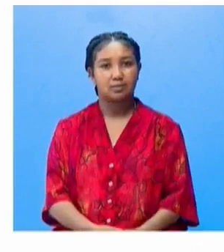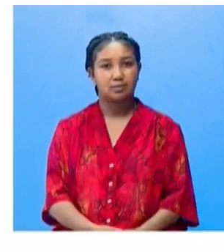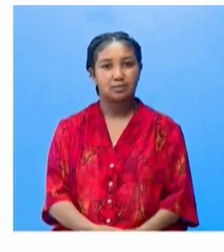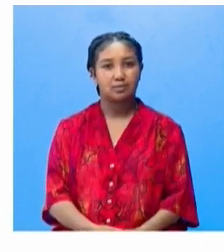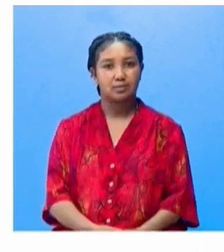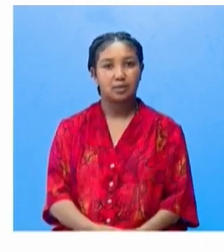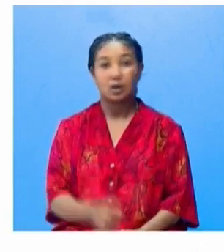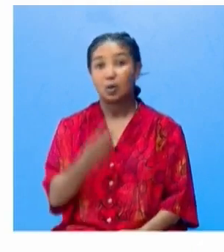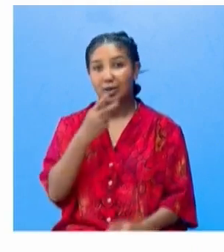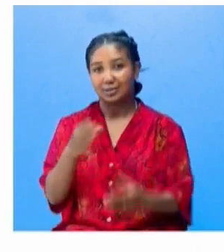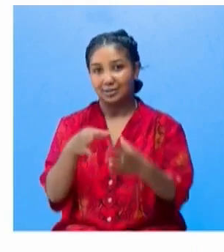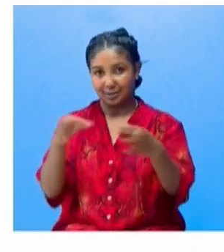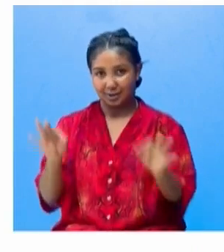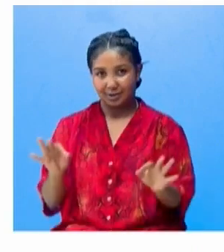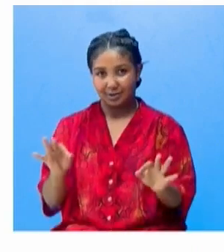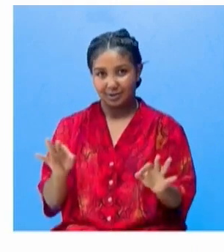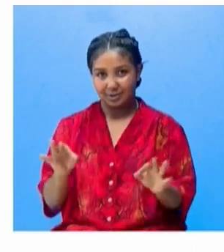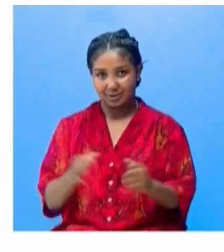Look at this.